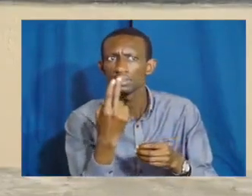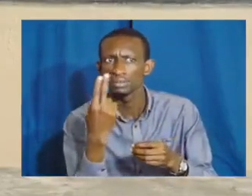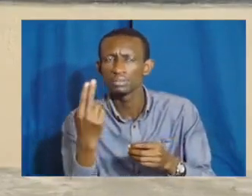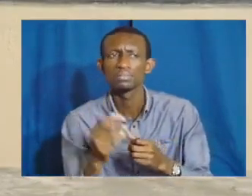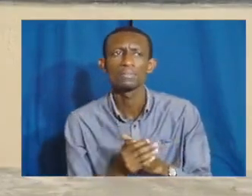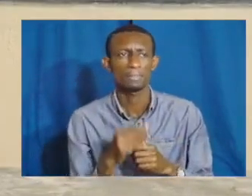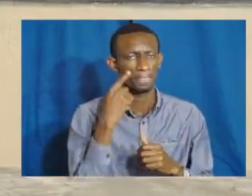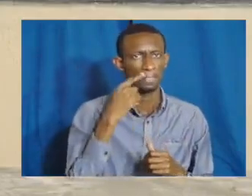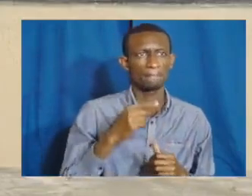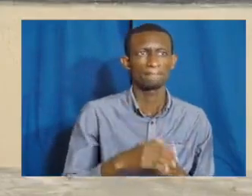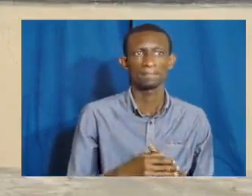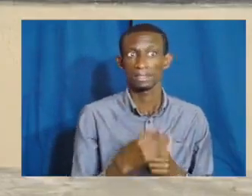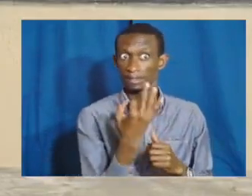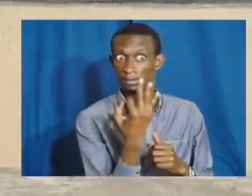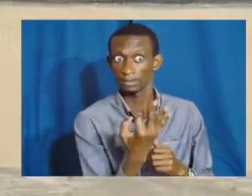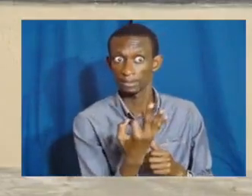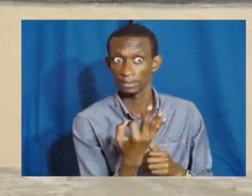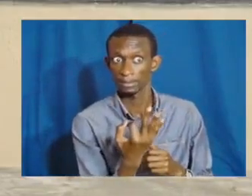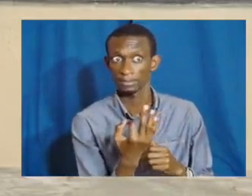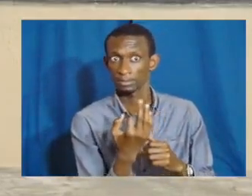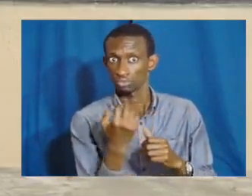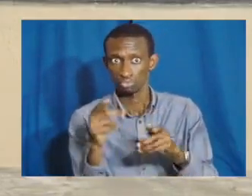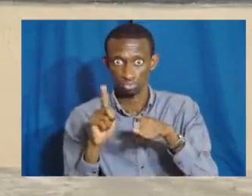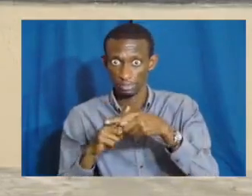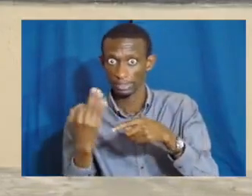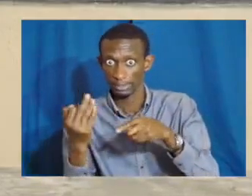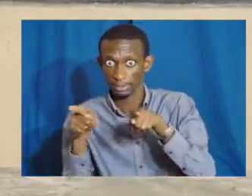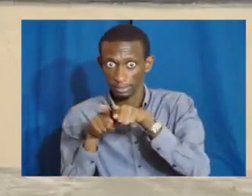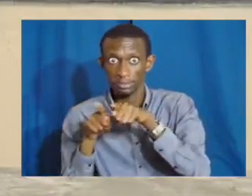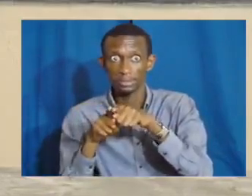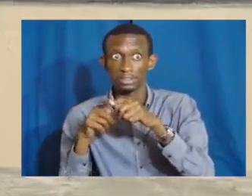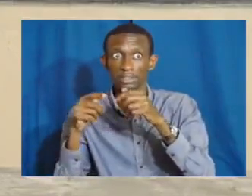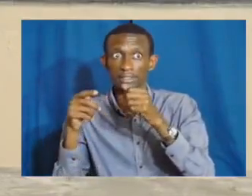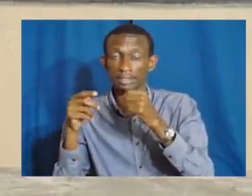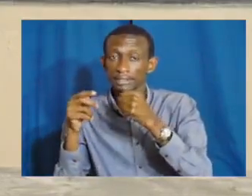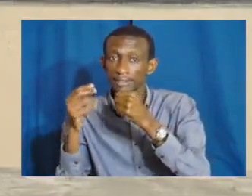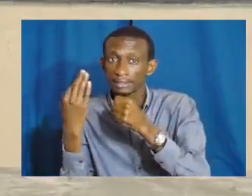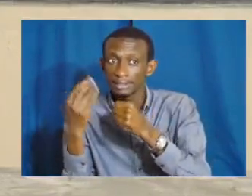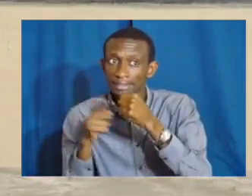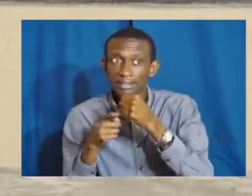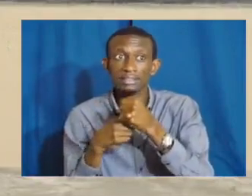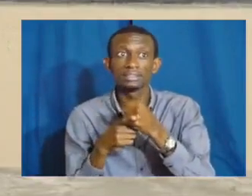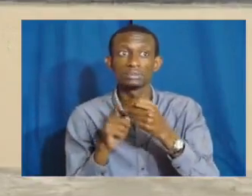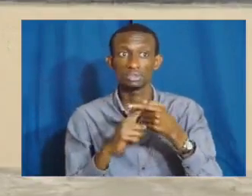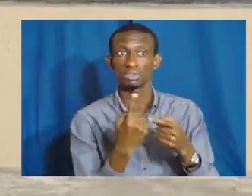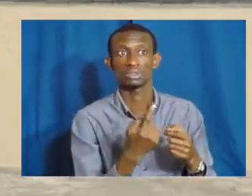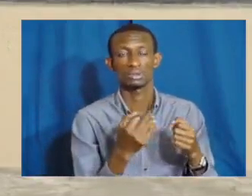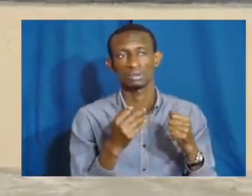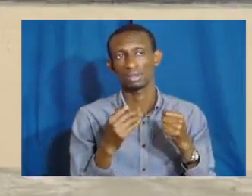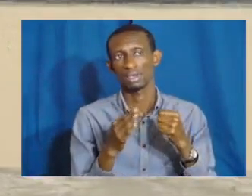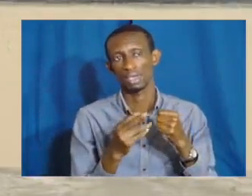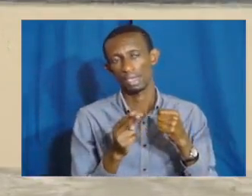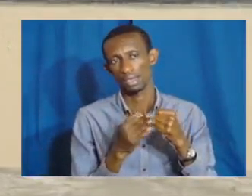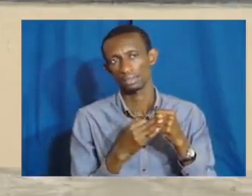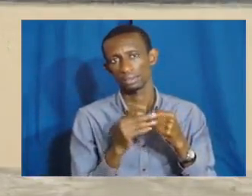this one. This is 3, 6, 7, 8. Oxygen, the same. So these compounds